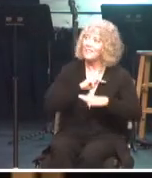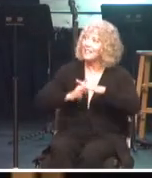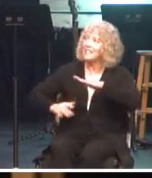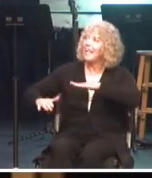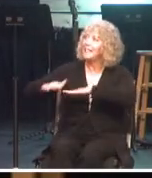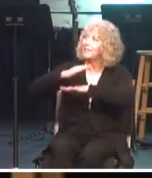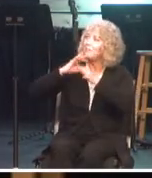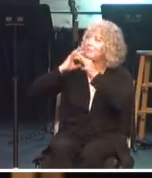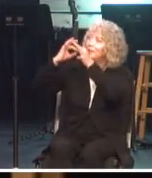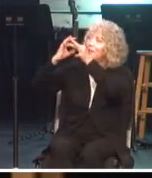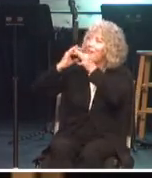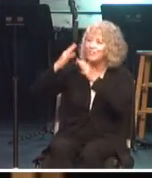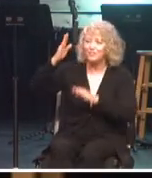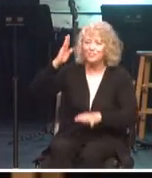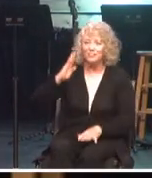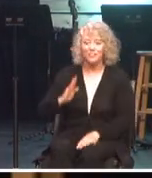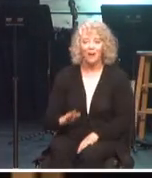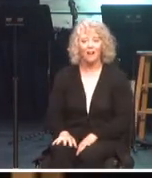God.